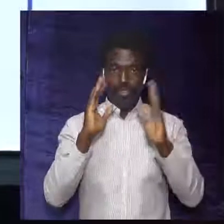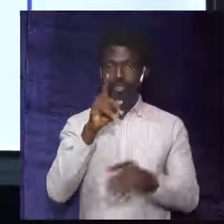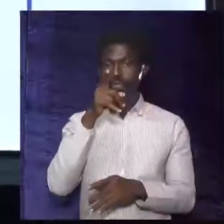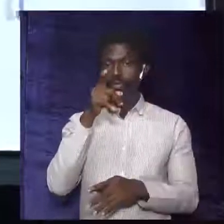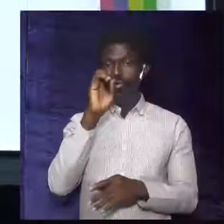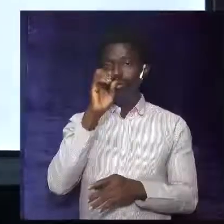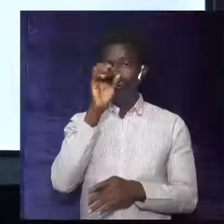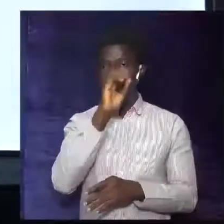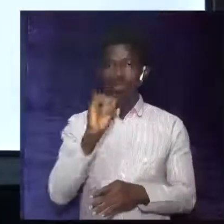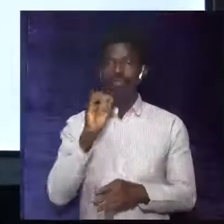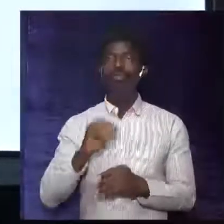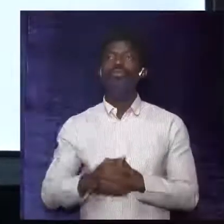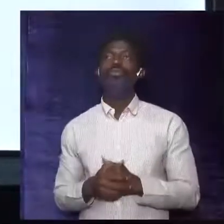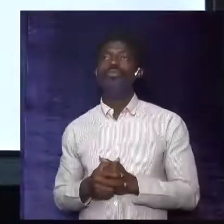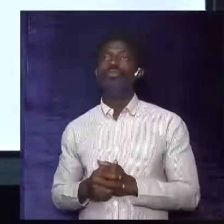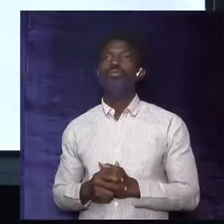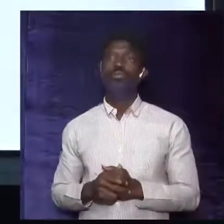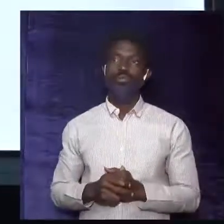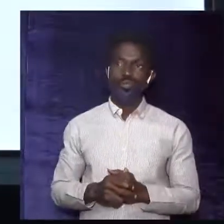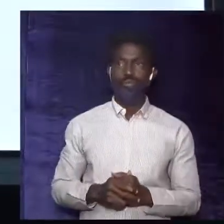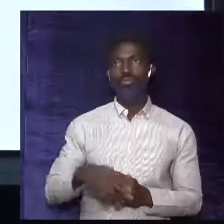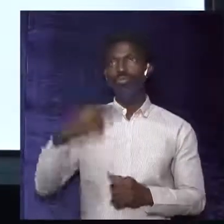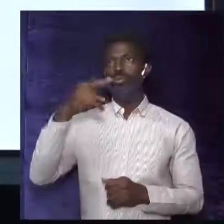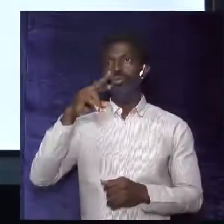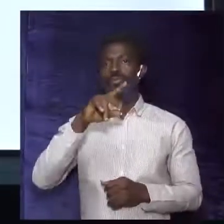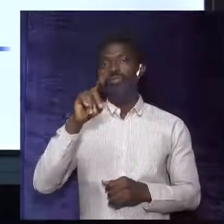attention and you will see what that's all about. So what's